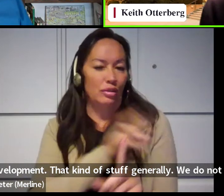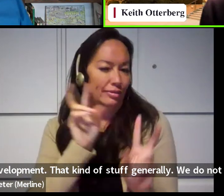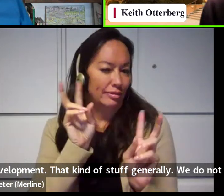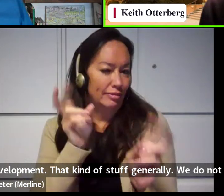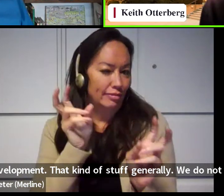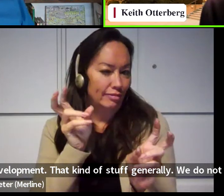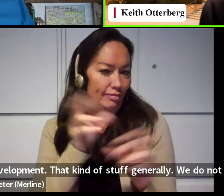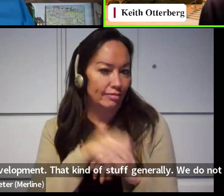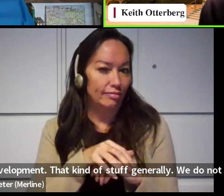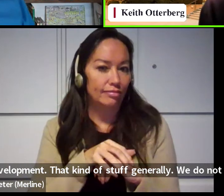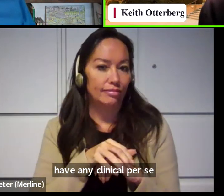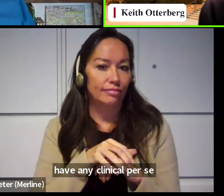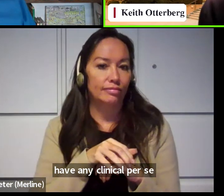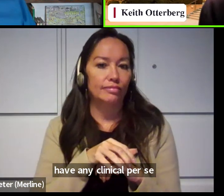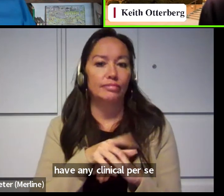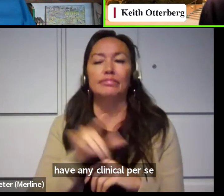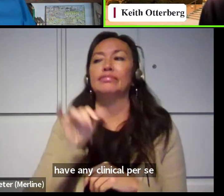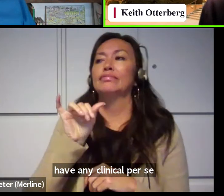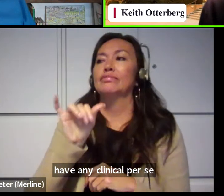Okay.